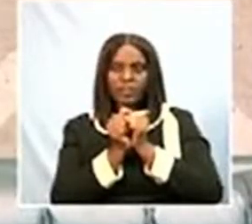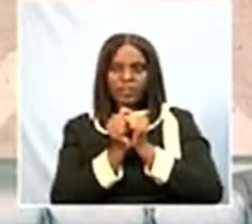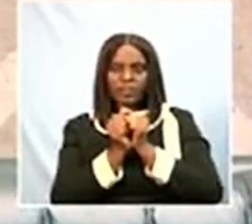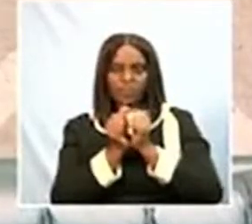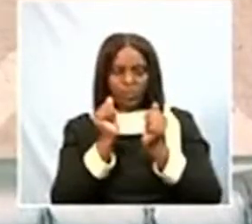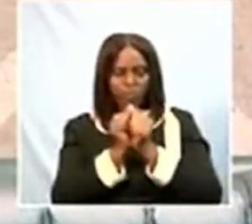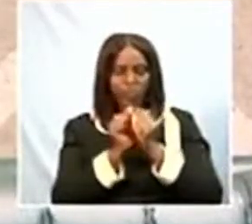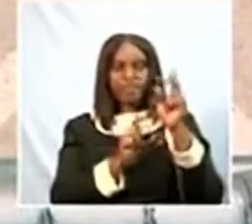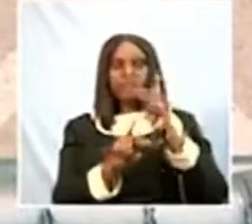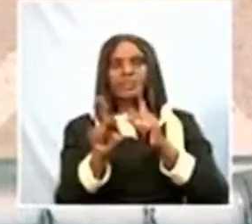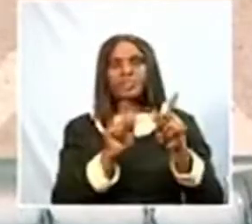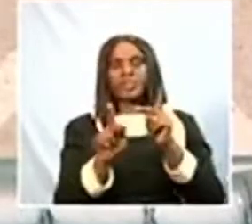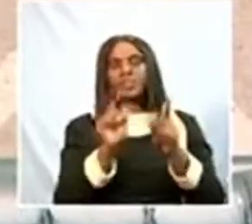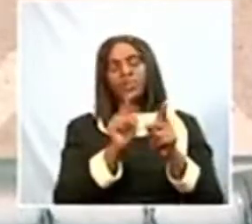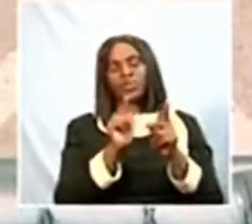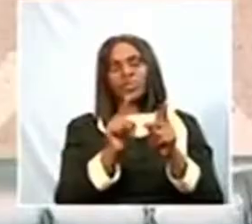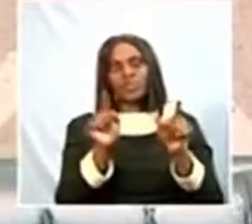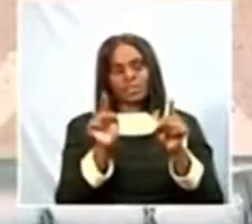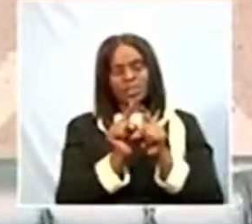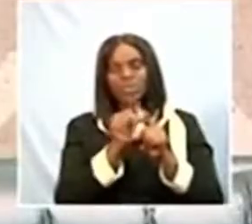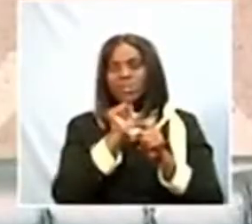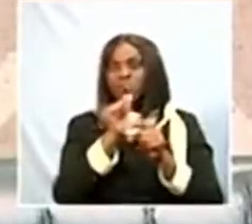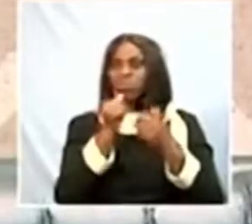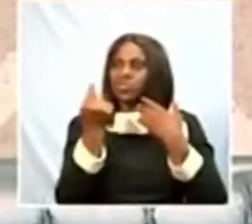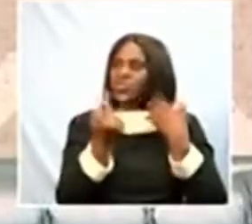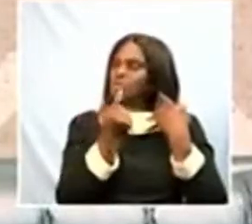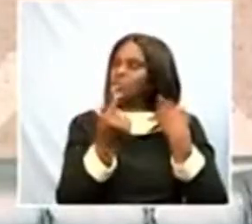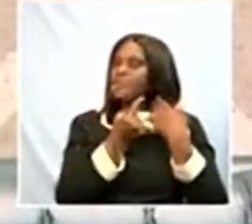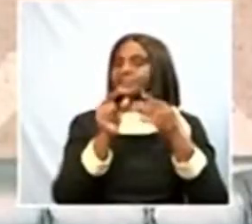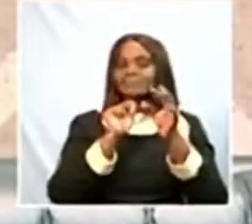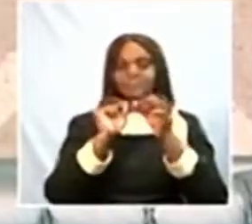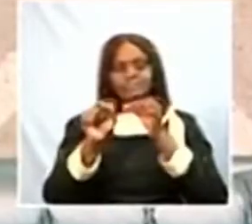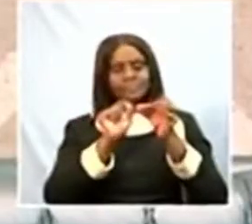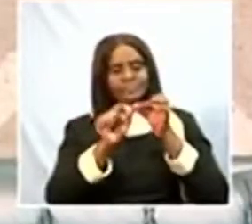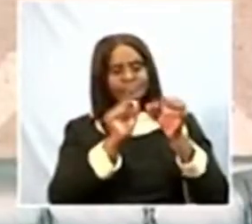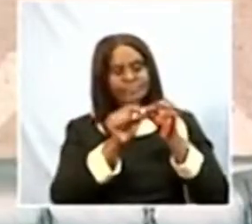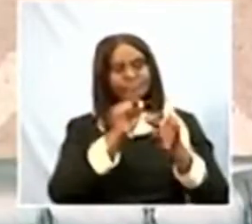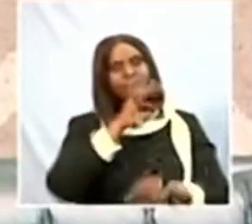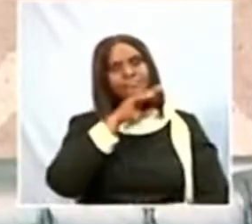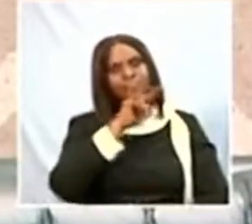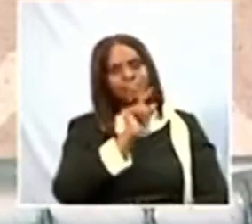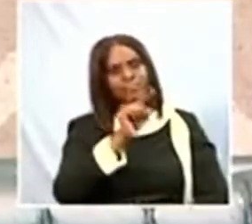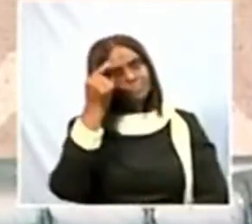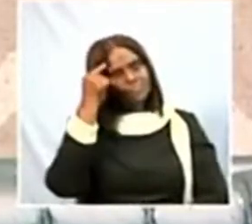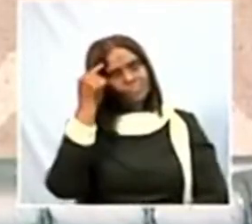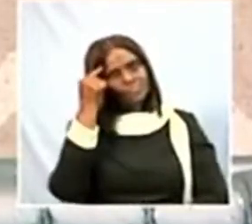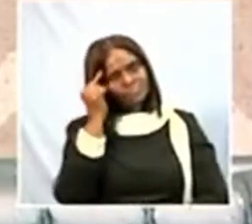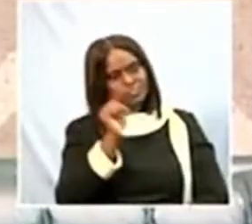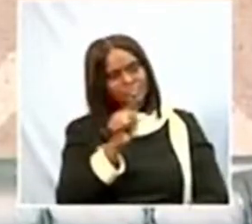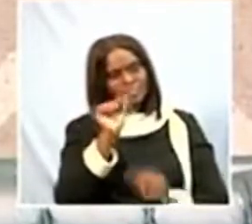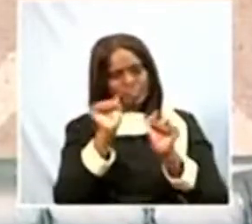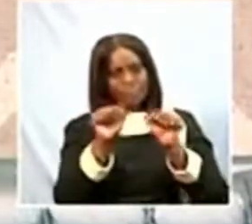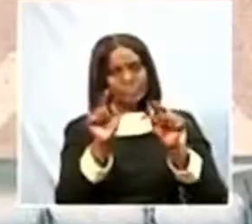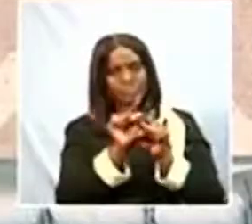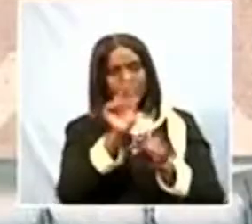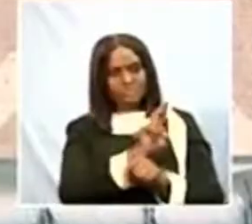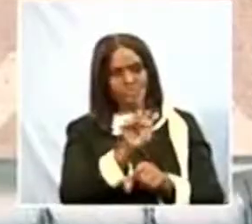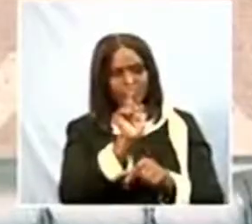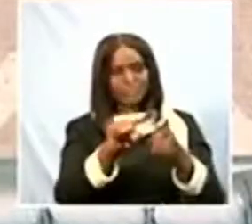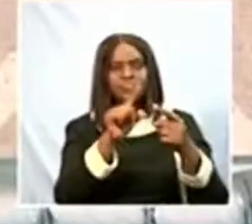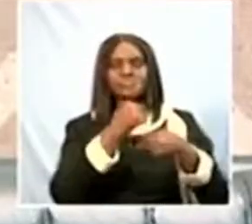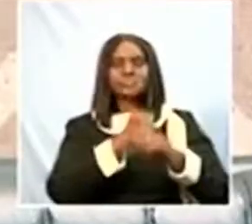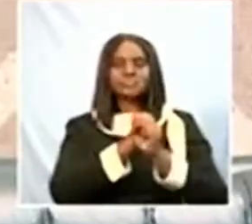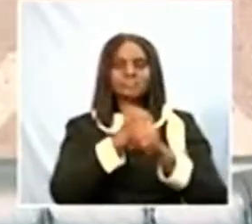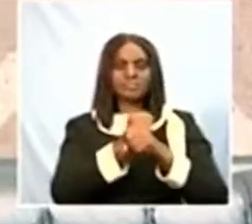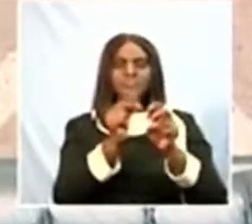general public, instead of burying our organic waste, the government can use it to reproduce